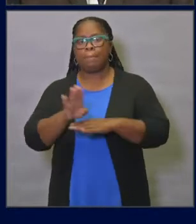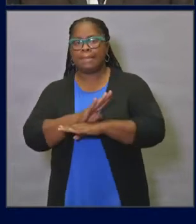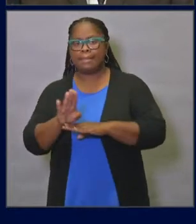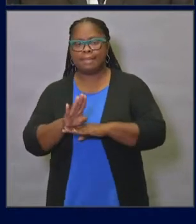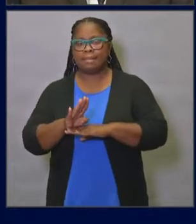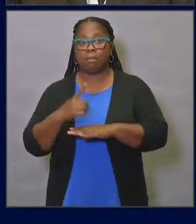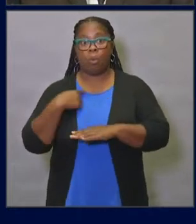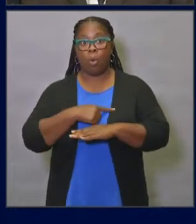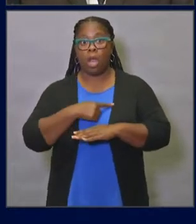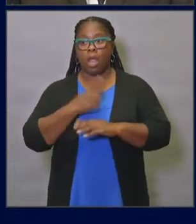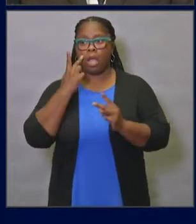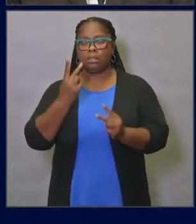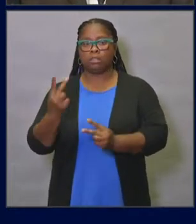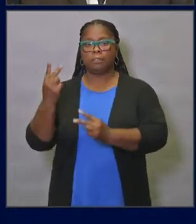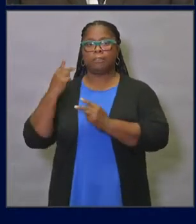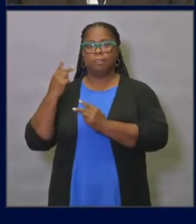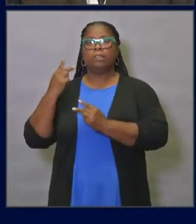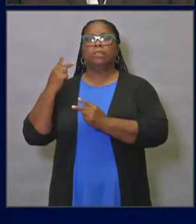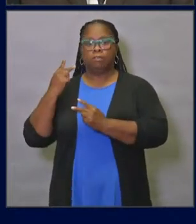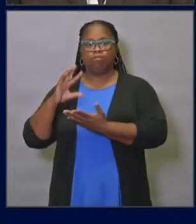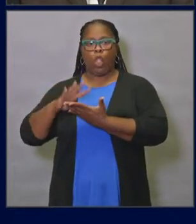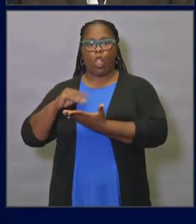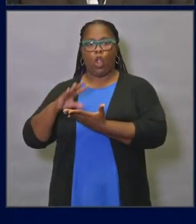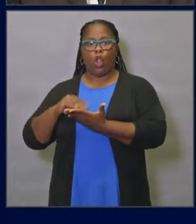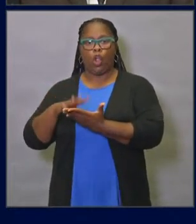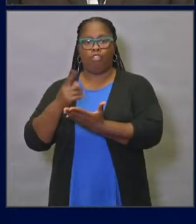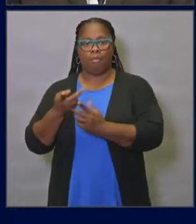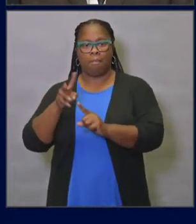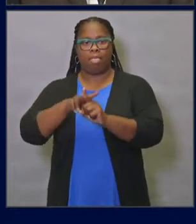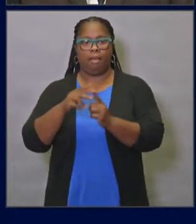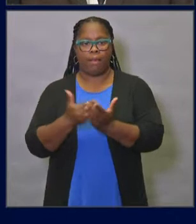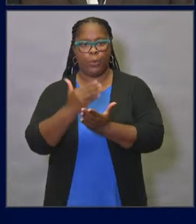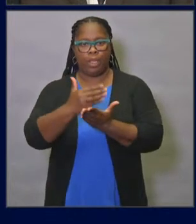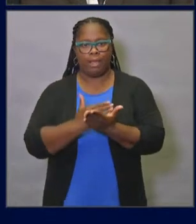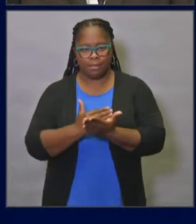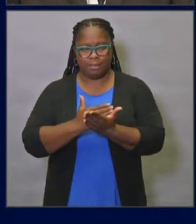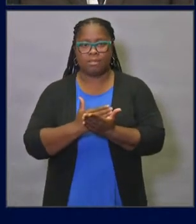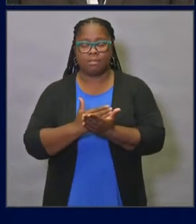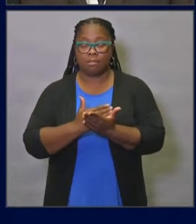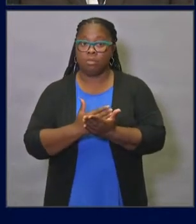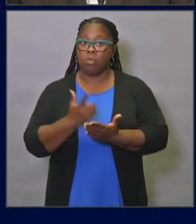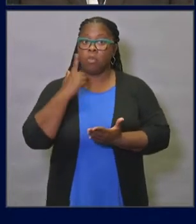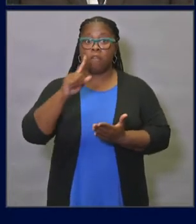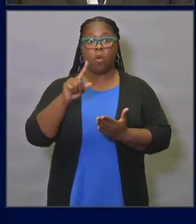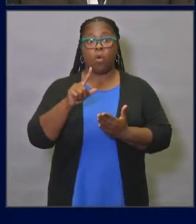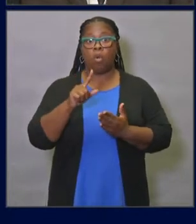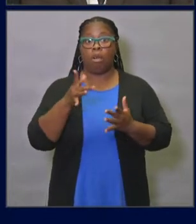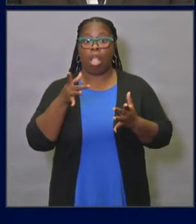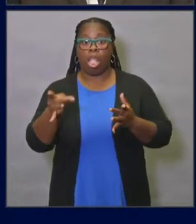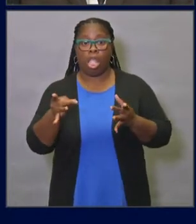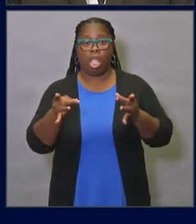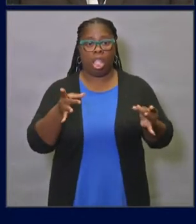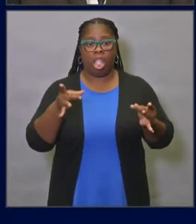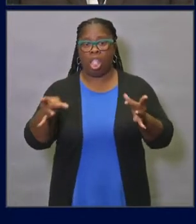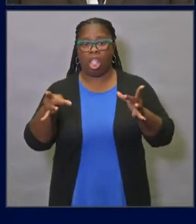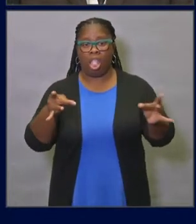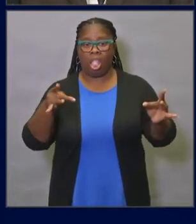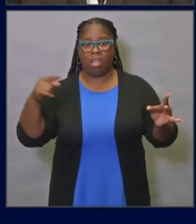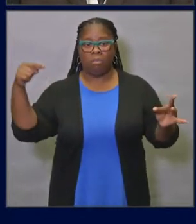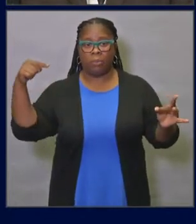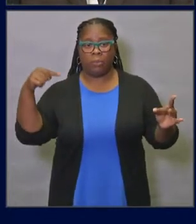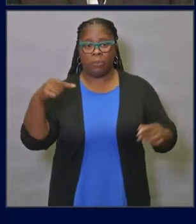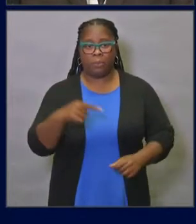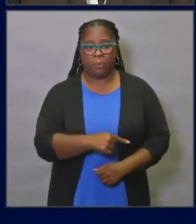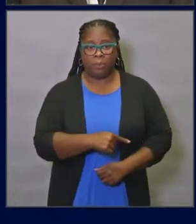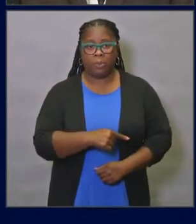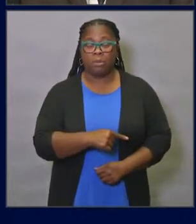our experiences these past 7 months. In order for transmission rates to continue to fall, workers need to be